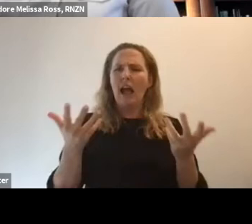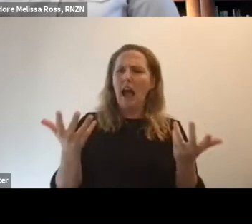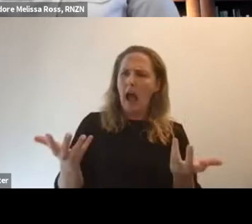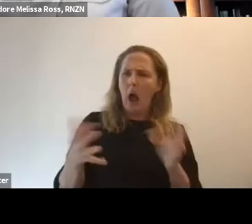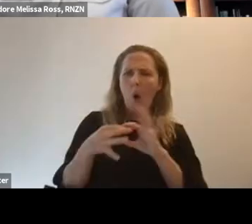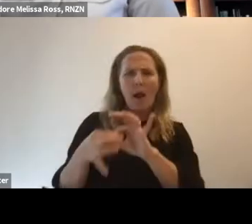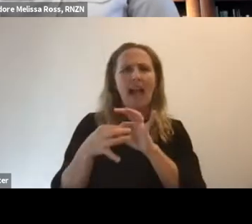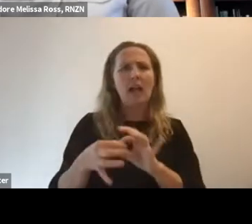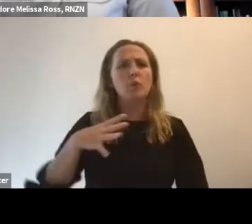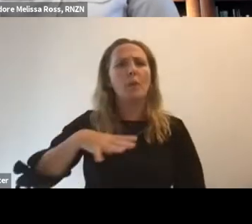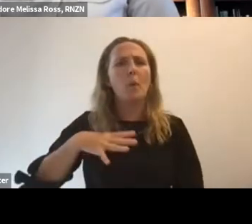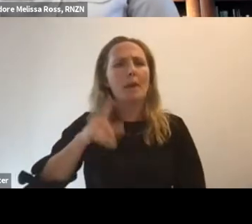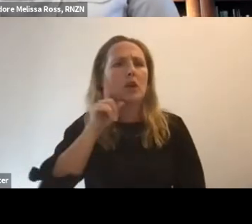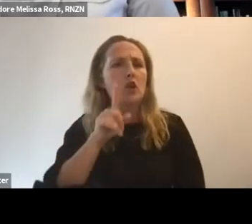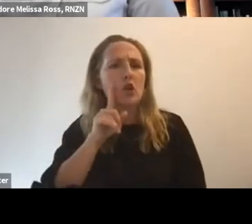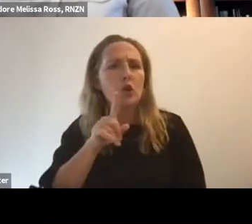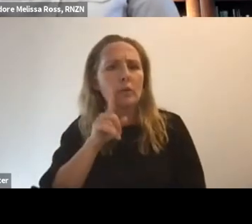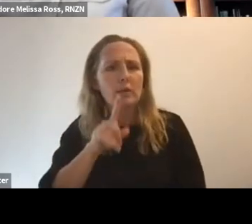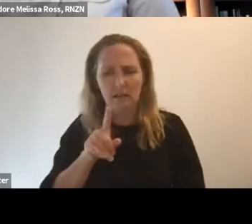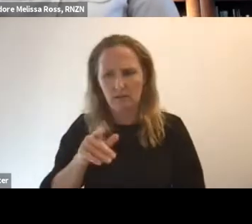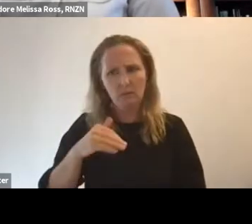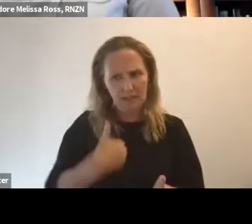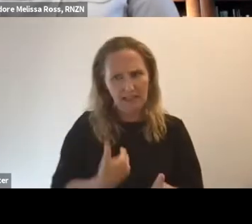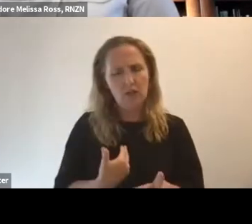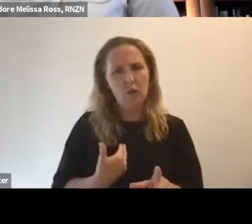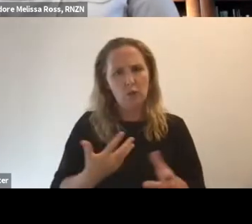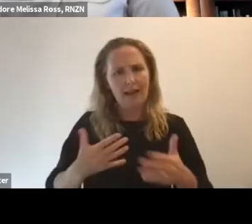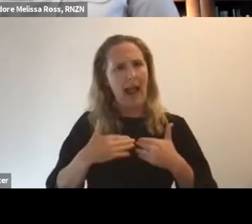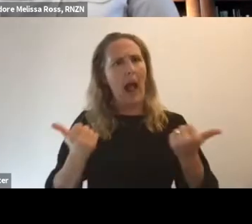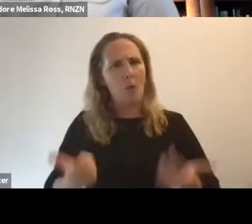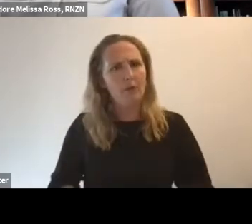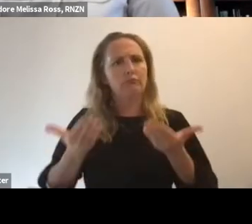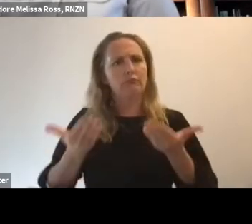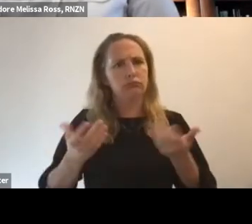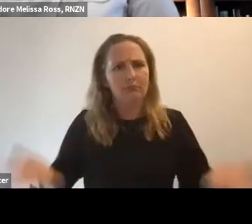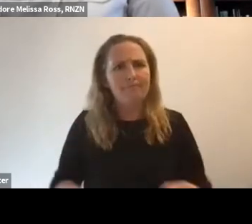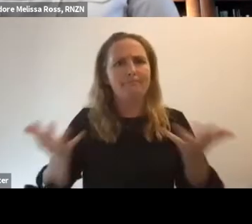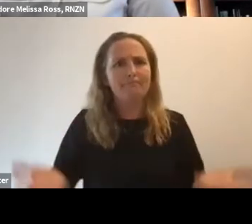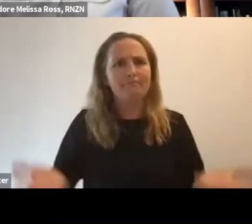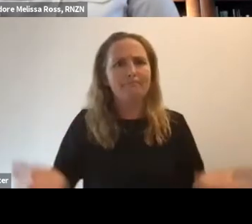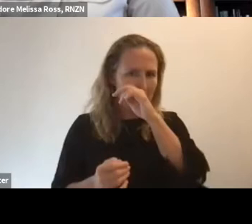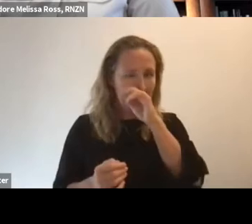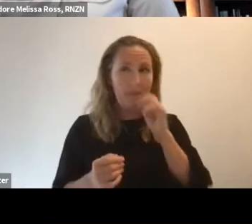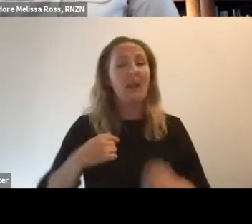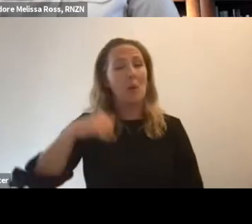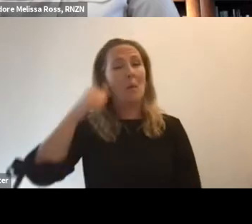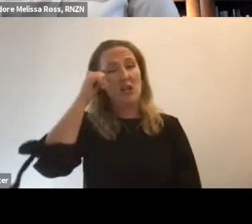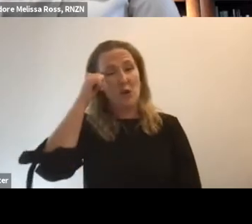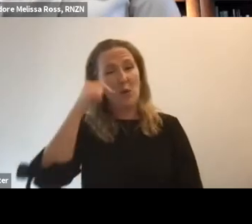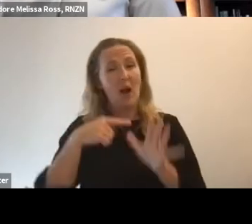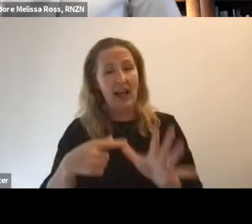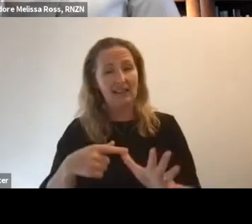but we decided that we needed someone independent to be resourced to undertake a really extensive